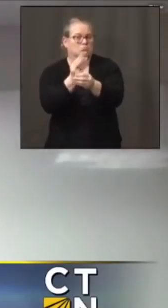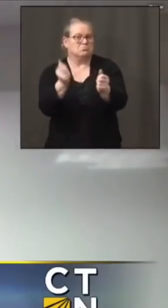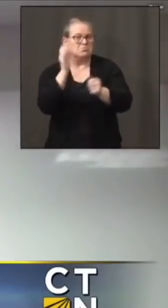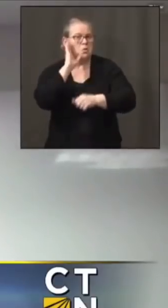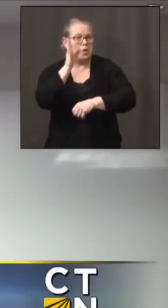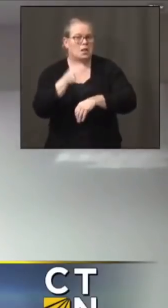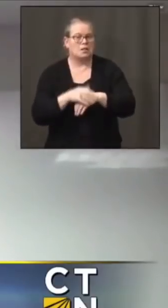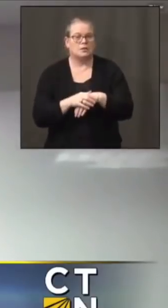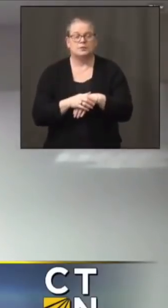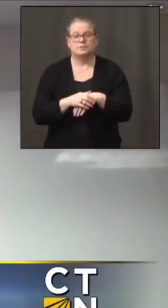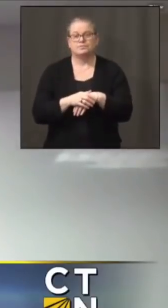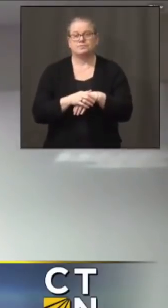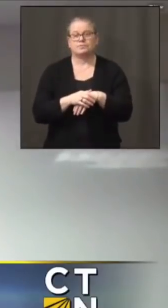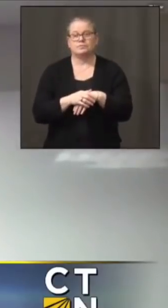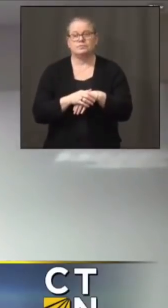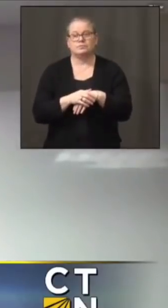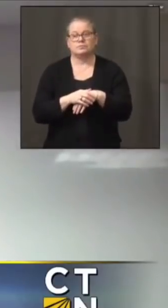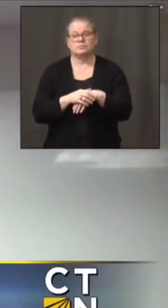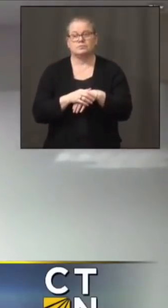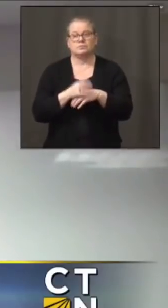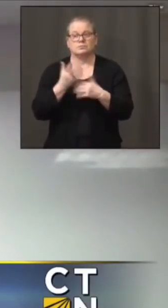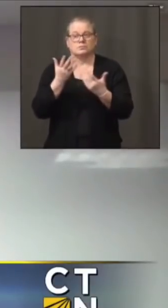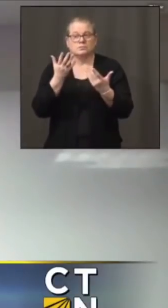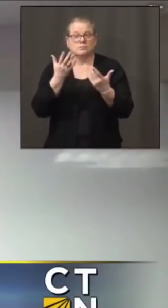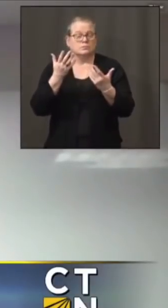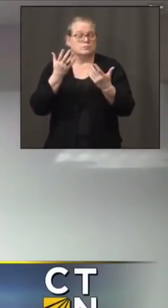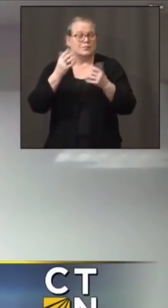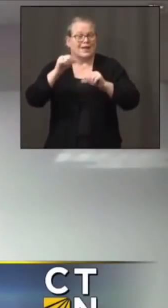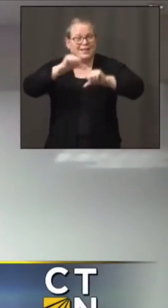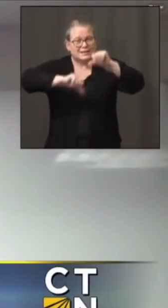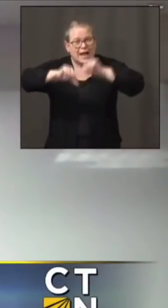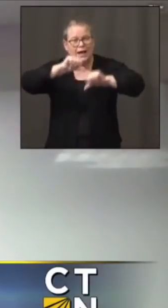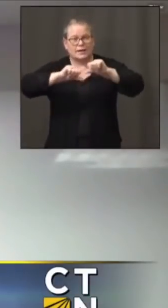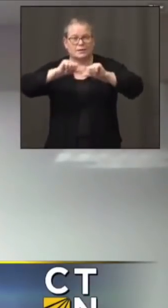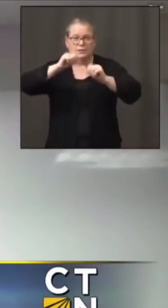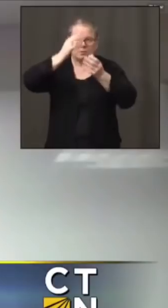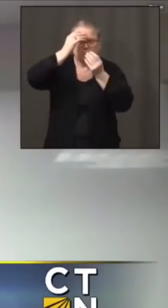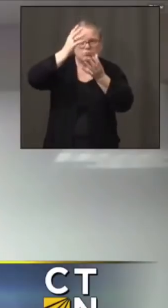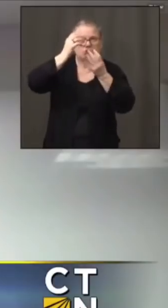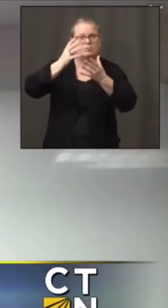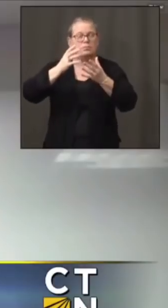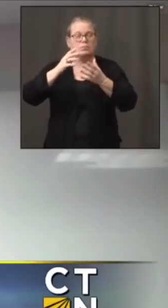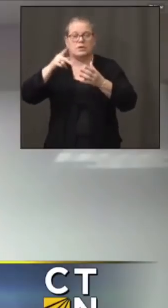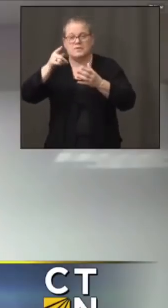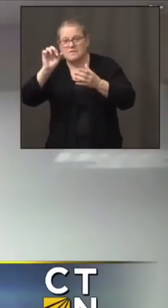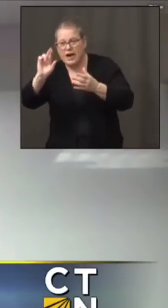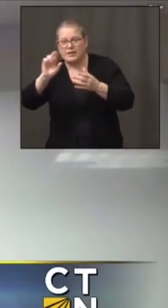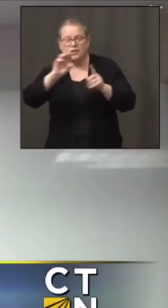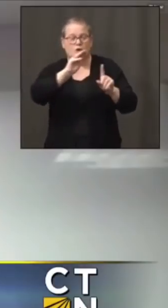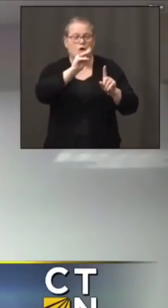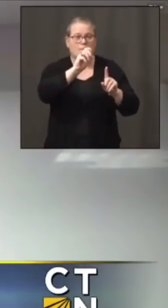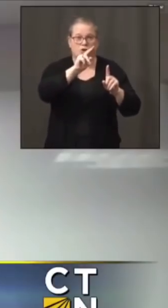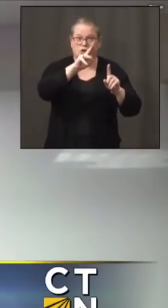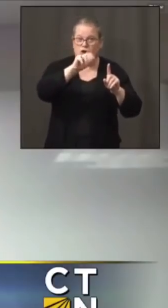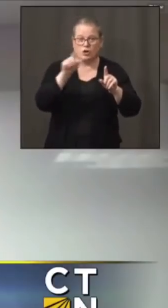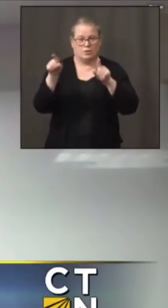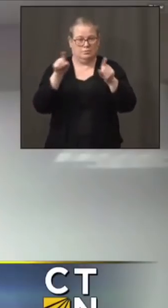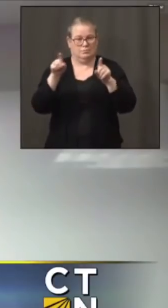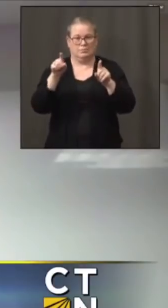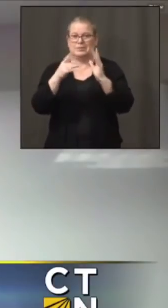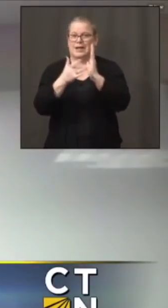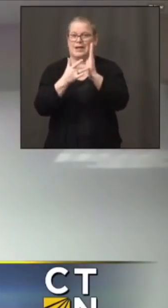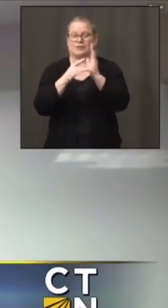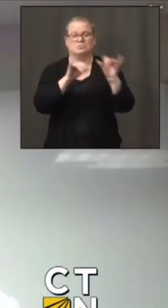actual science behind specifically the Moderna and the Pfizer, very close. They're same exact technology. The